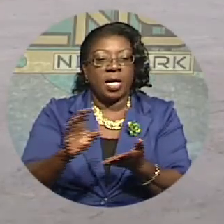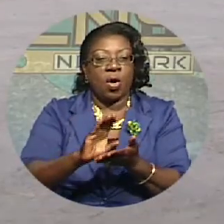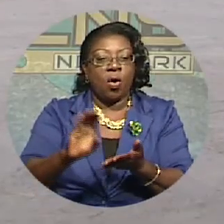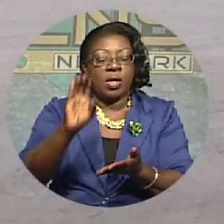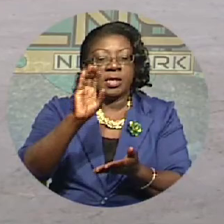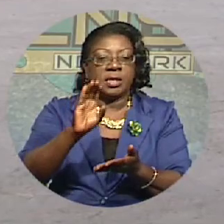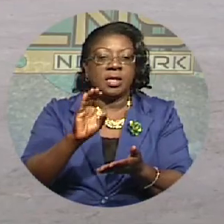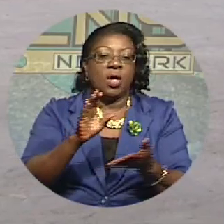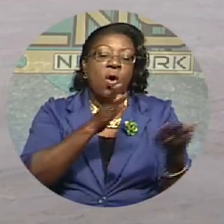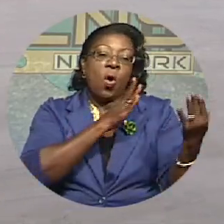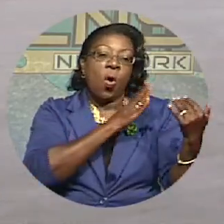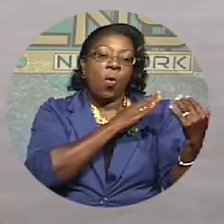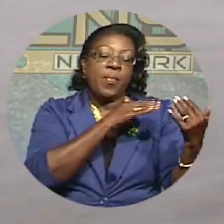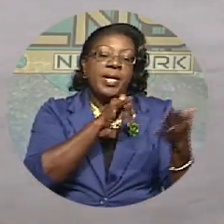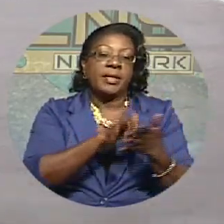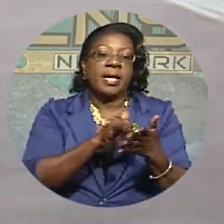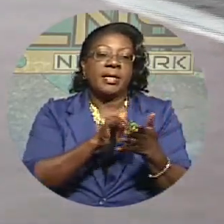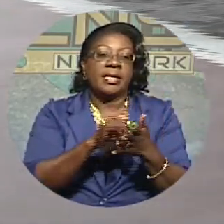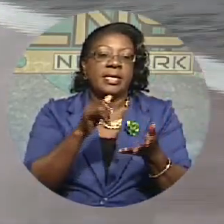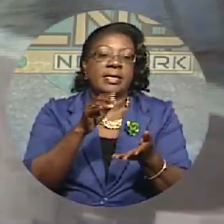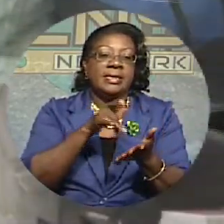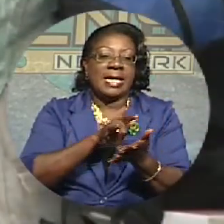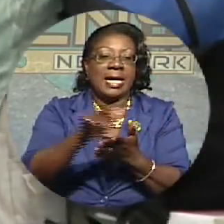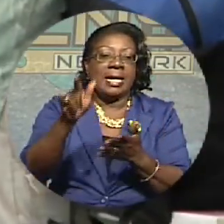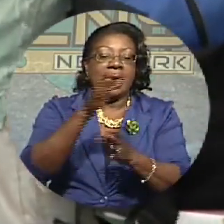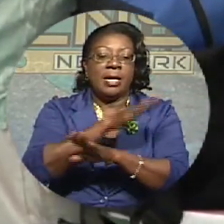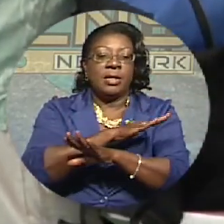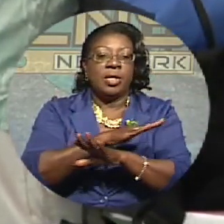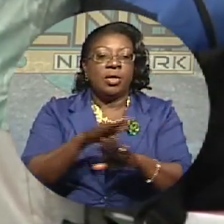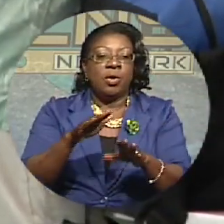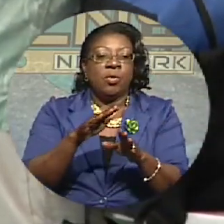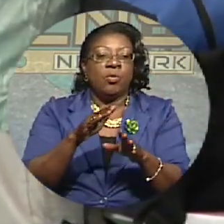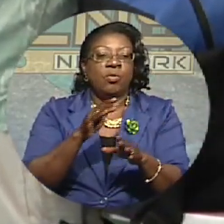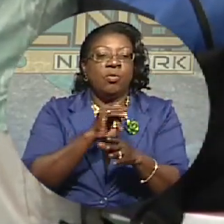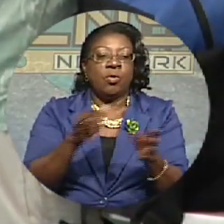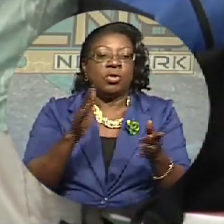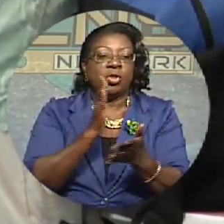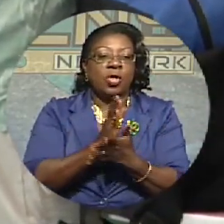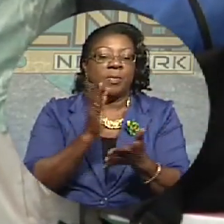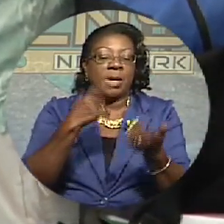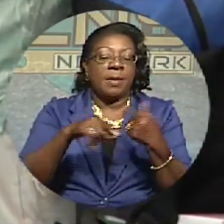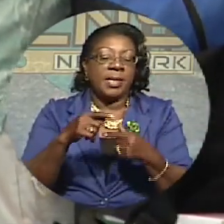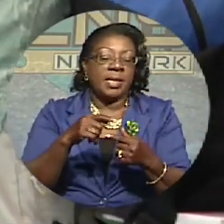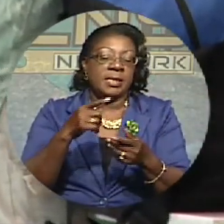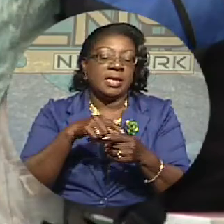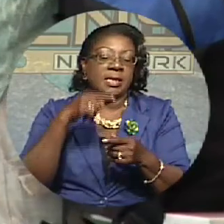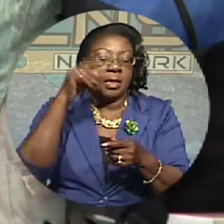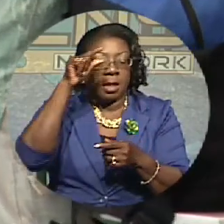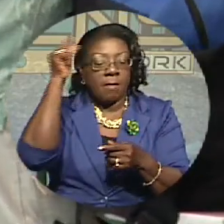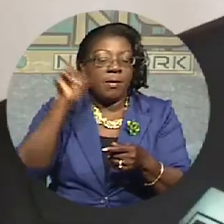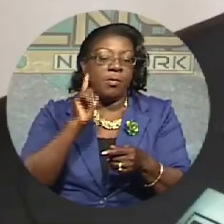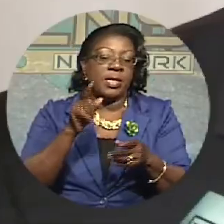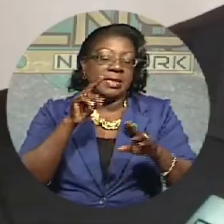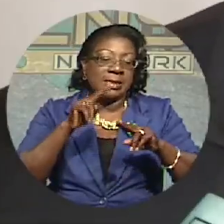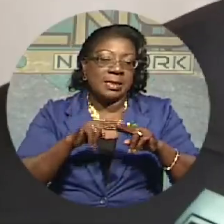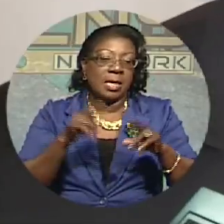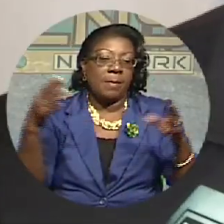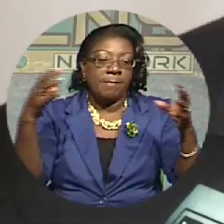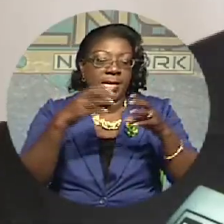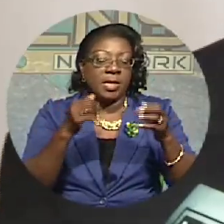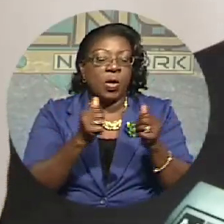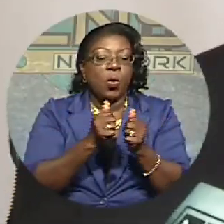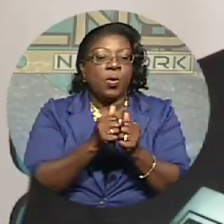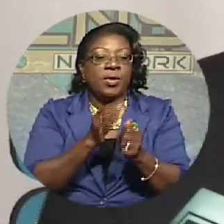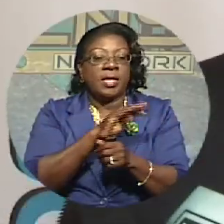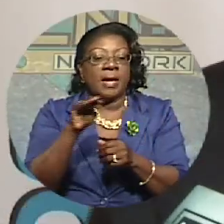not pull the plug, Pinder says government will sit down with airline operators to explain the reasoning behind the new taxes. The government of the